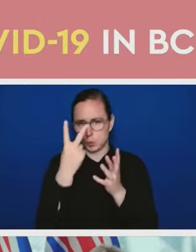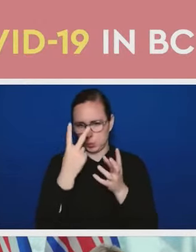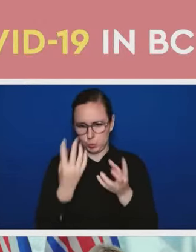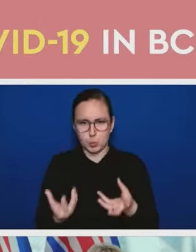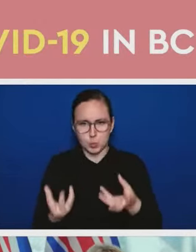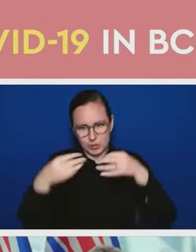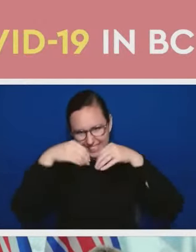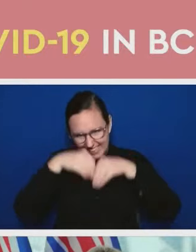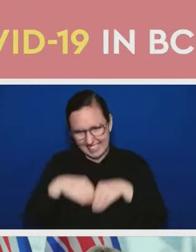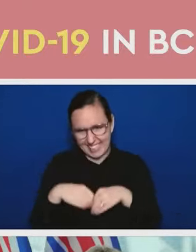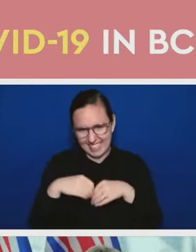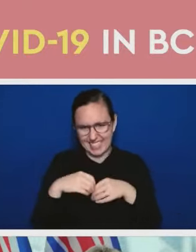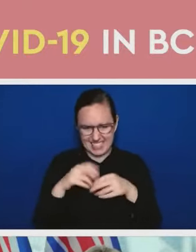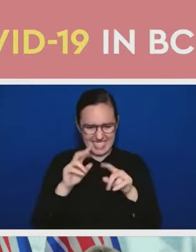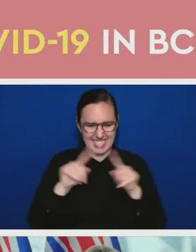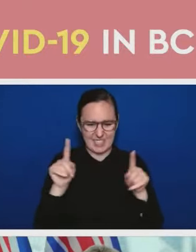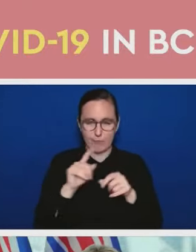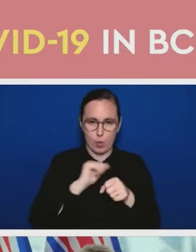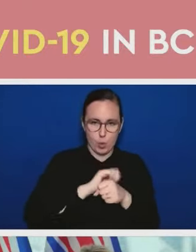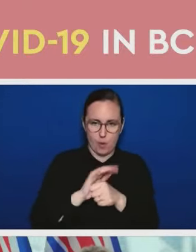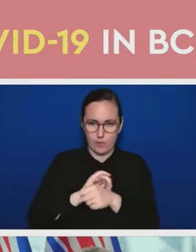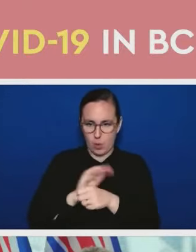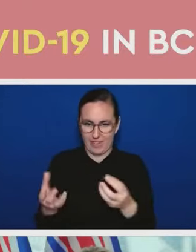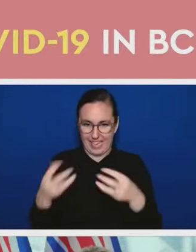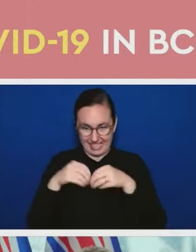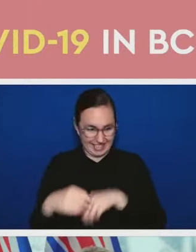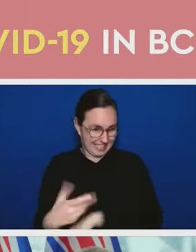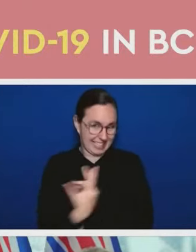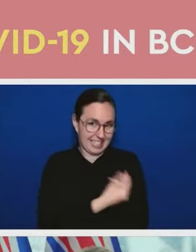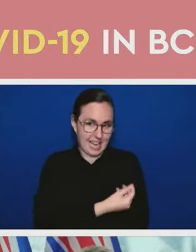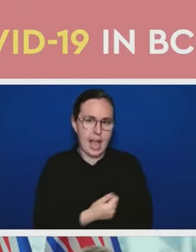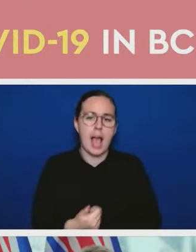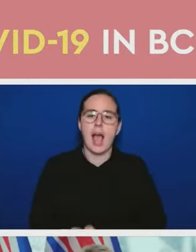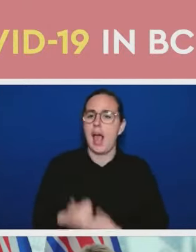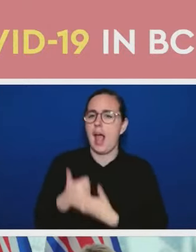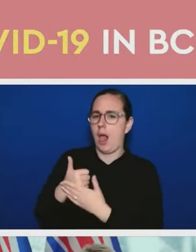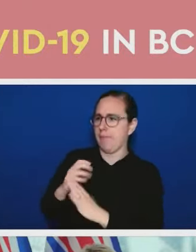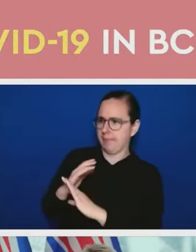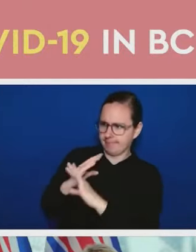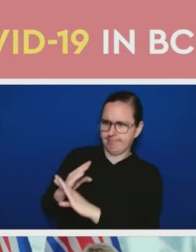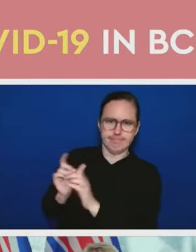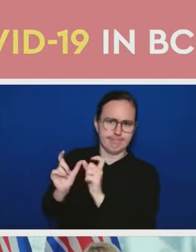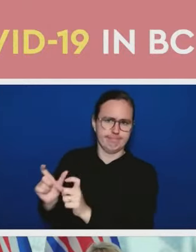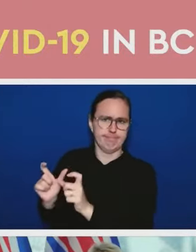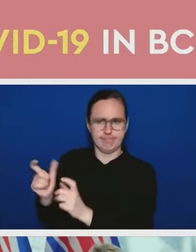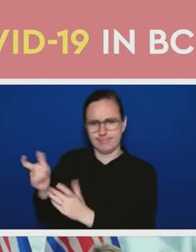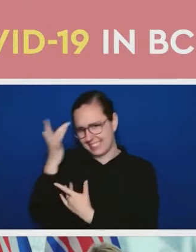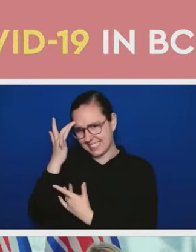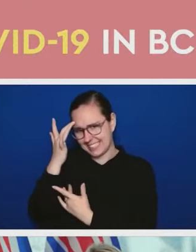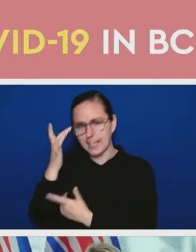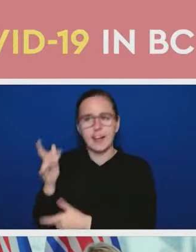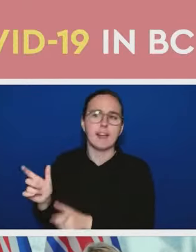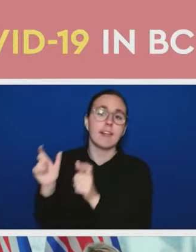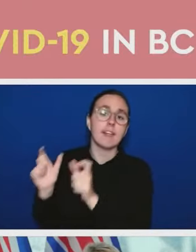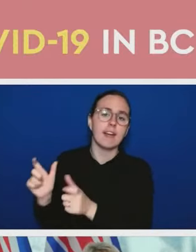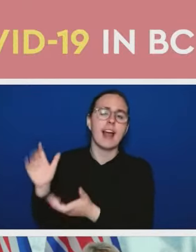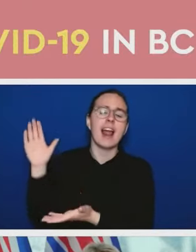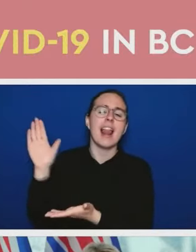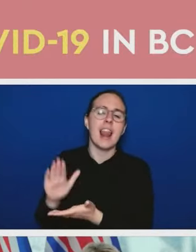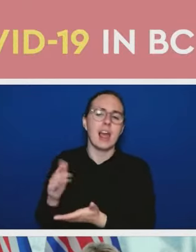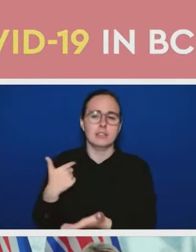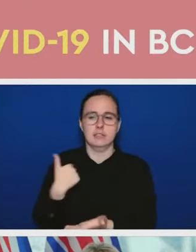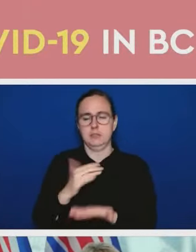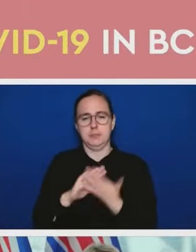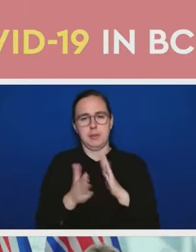does prevent against reinfection as well. And we want people to have that boost in antibody levels as we go into November,